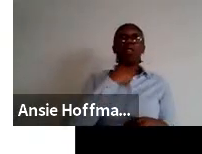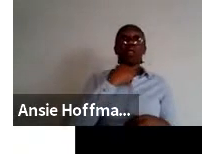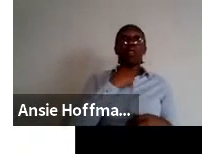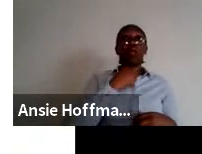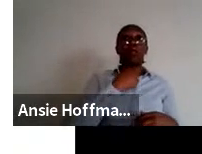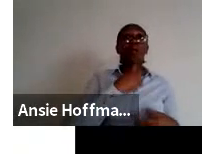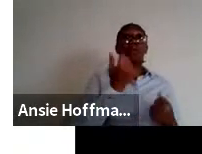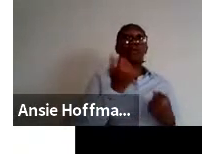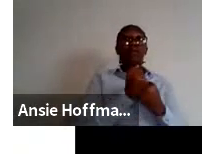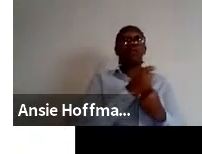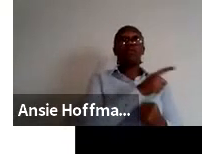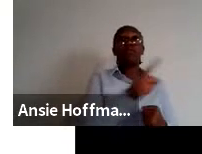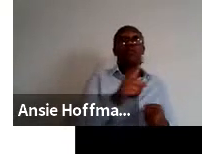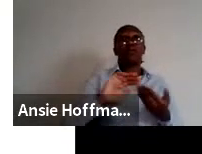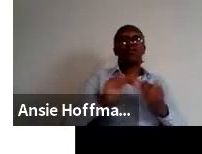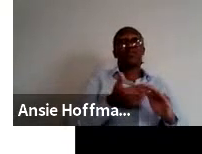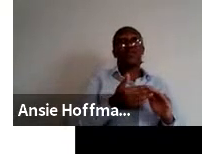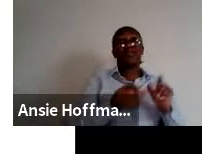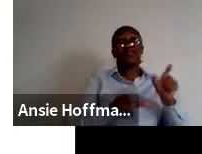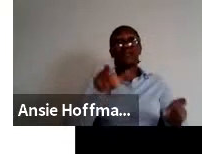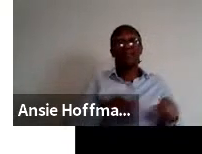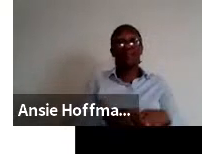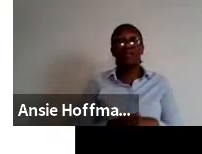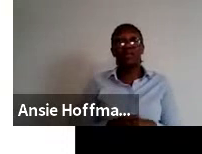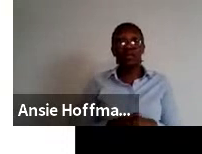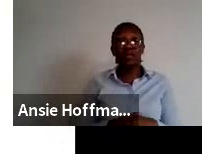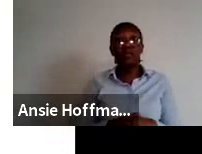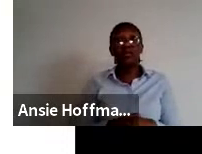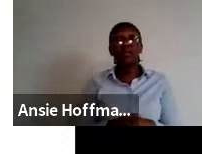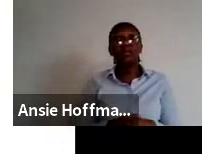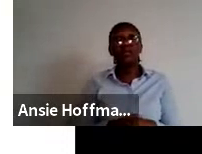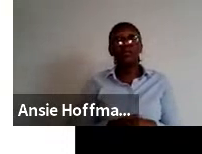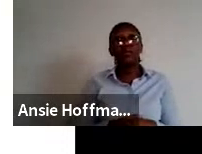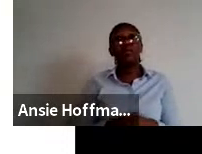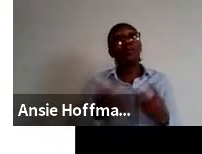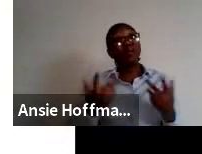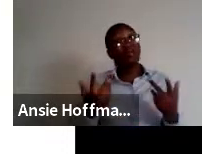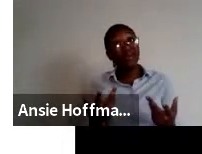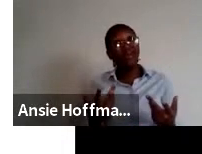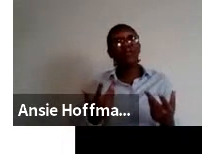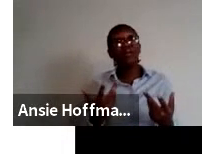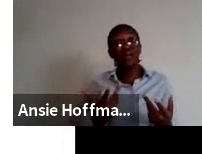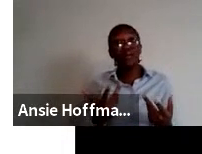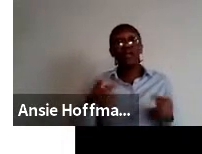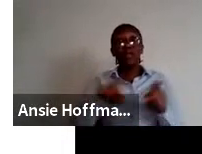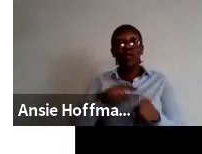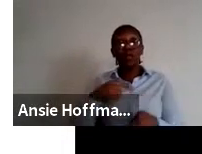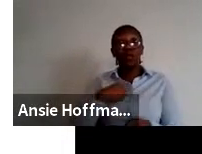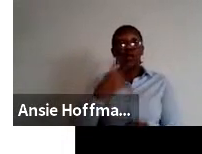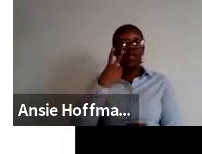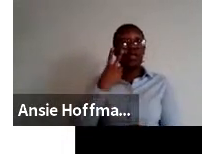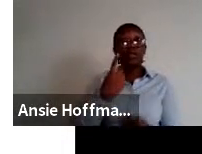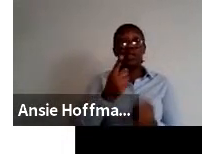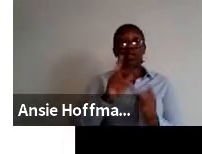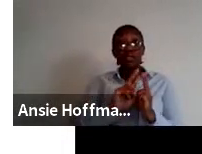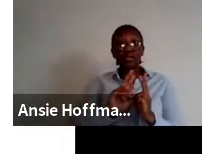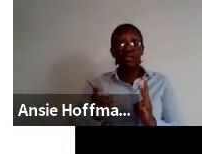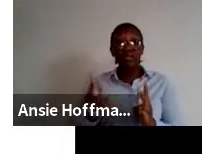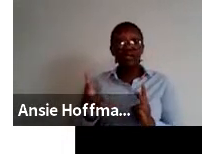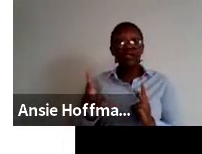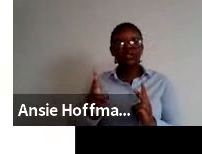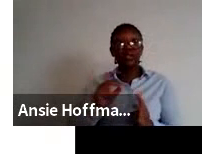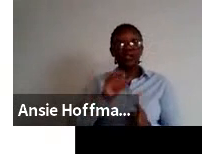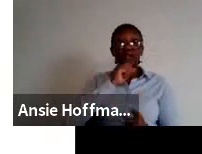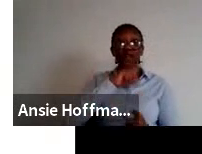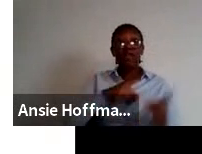out of greed and the impact of illicit trade. It manifests in terms of the leakages through the smuggling of highly taxed goods